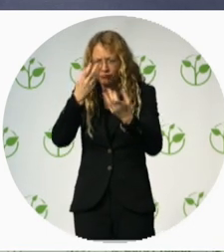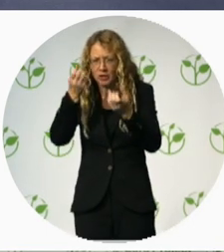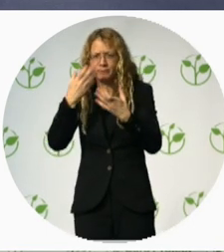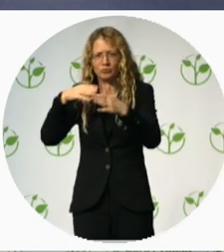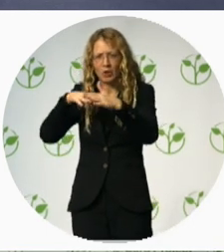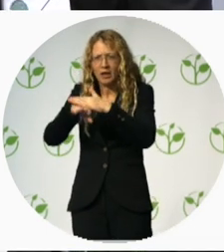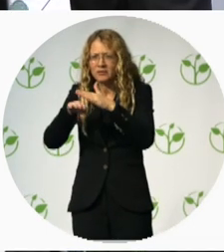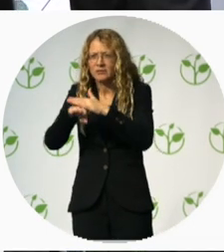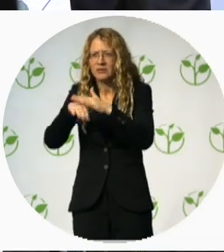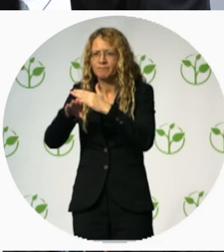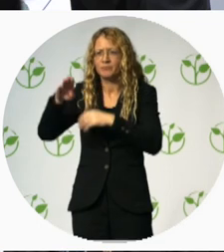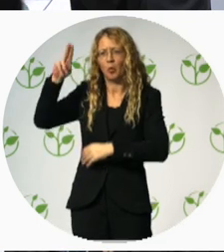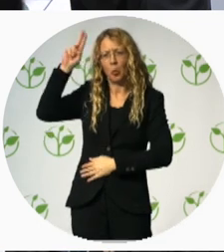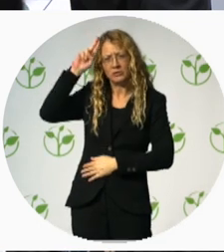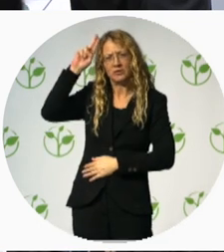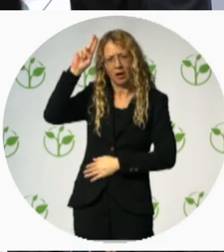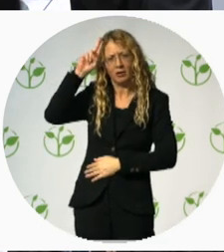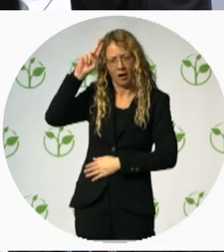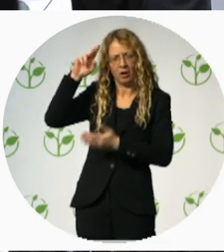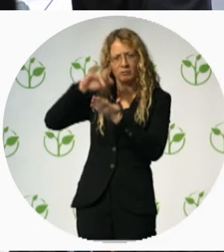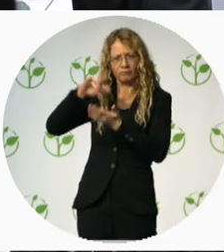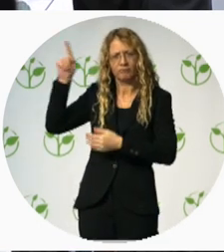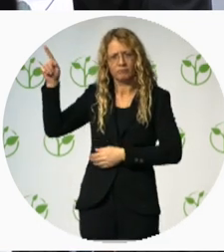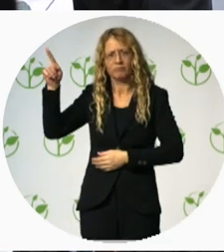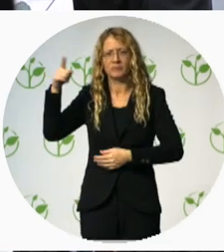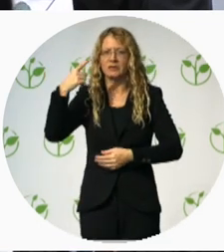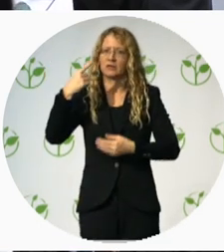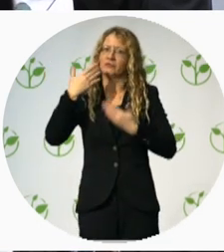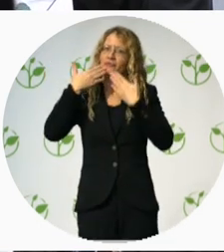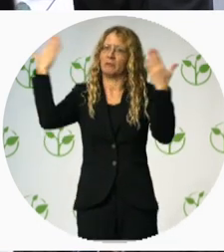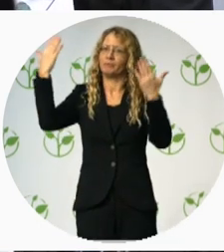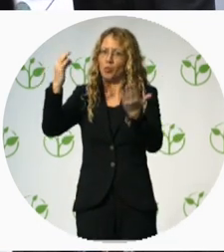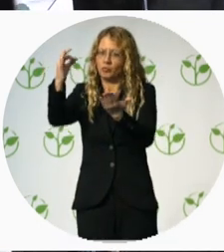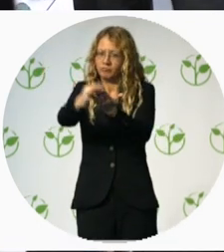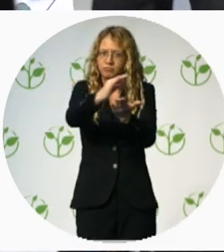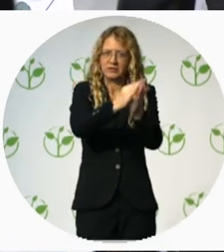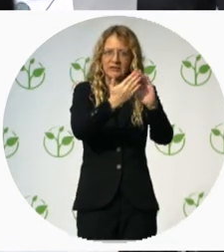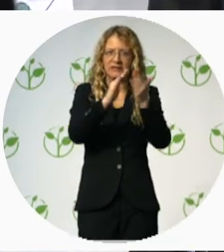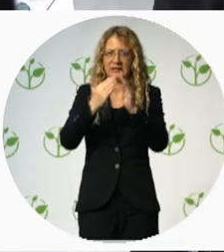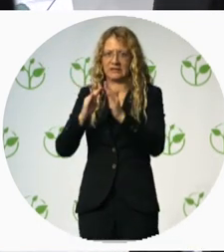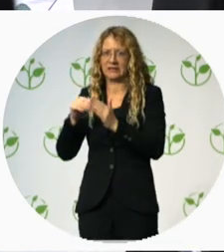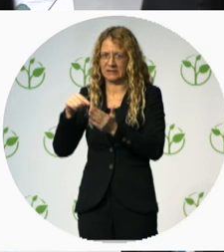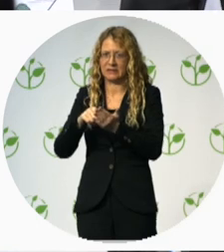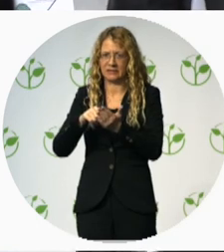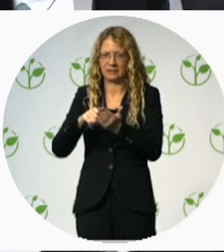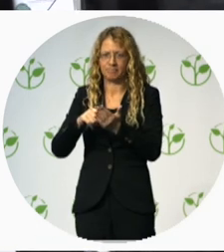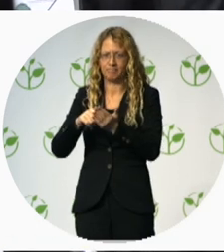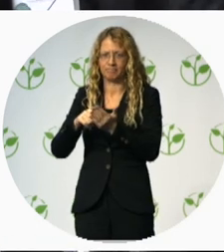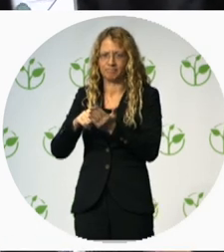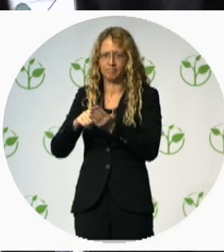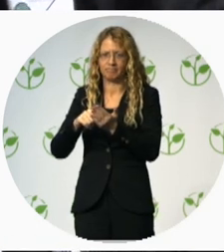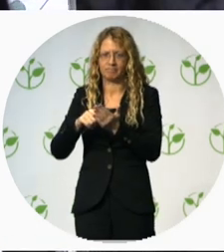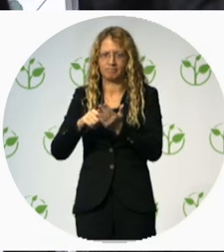points of interest through crowdsourced uploads. In less than a year, some 67,000 locations have been uploaded.